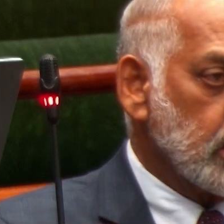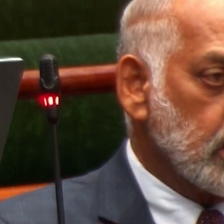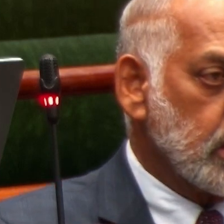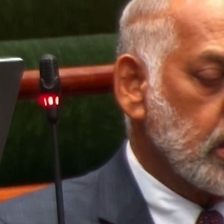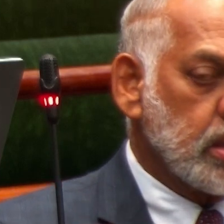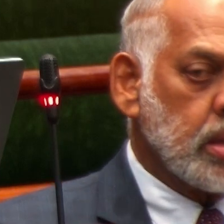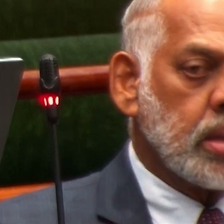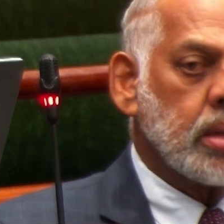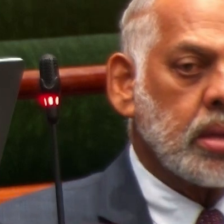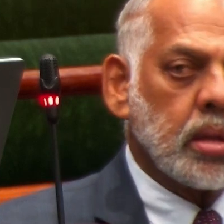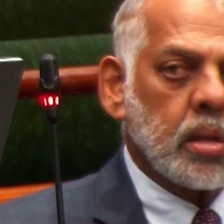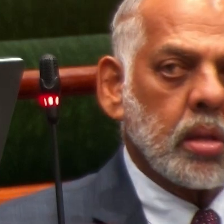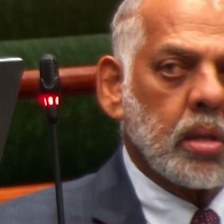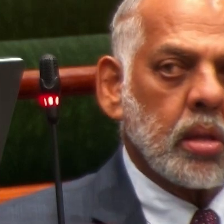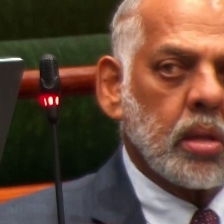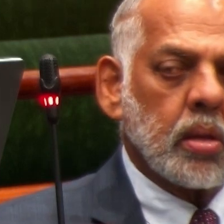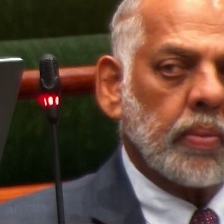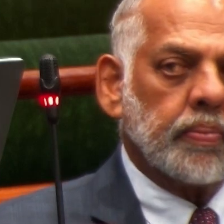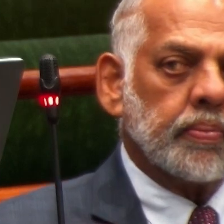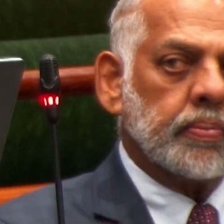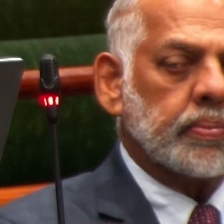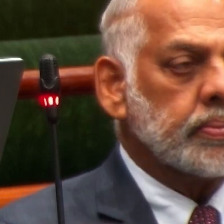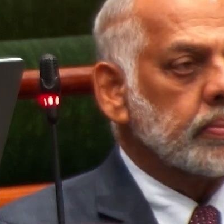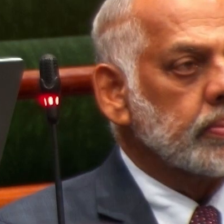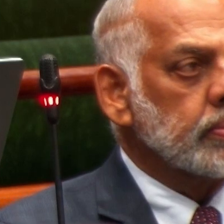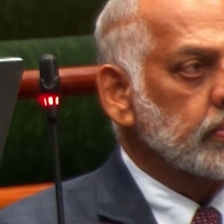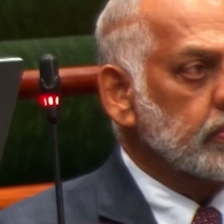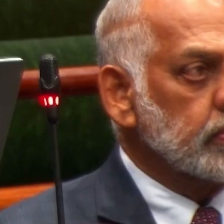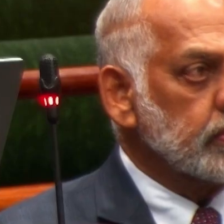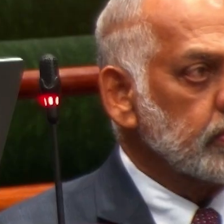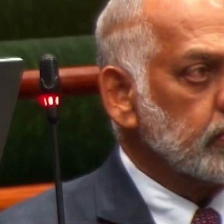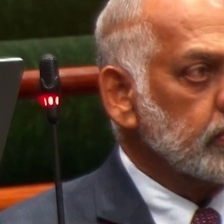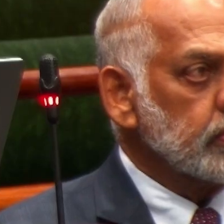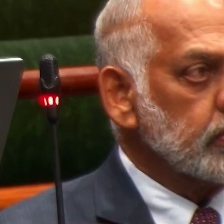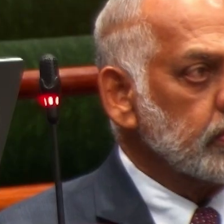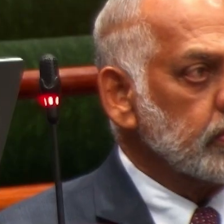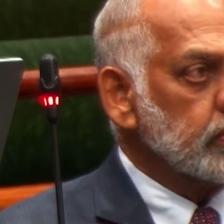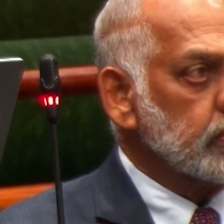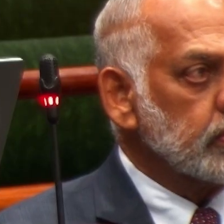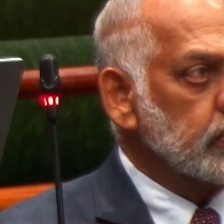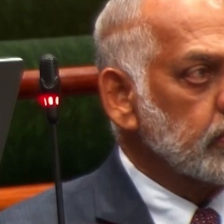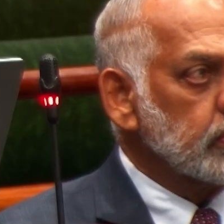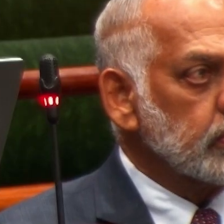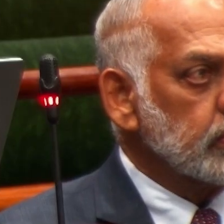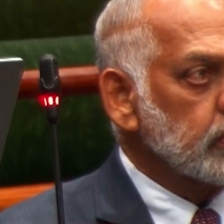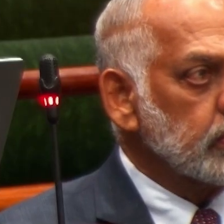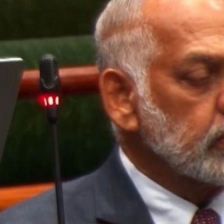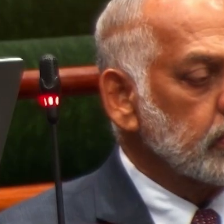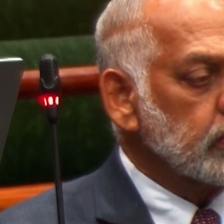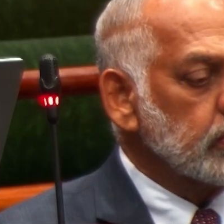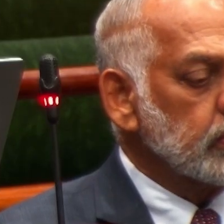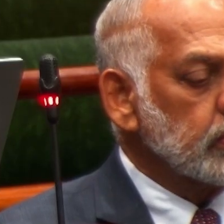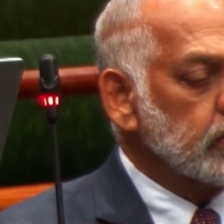as well as the additional 5% increase provided in 2025-2026, have all been maintained in this budget